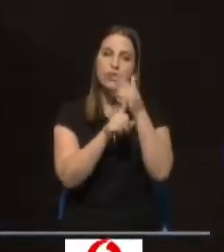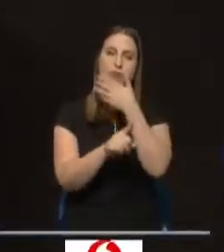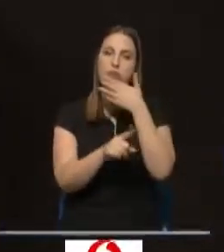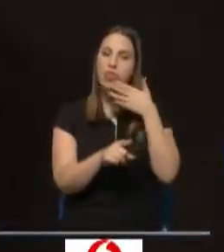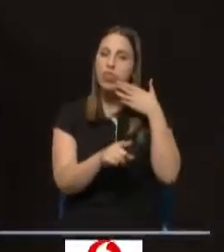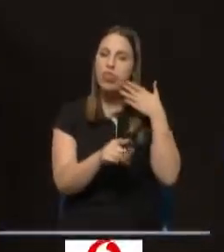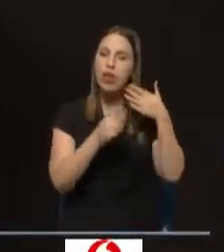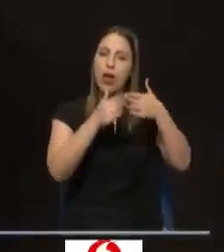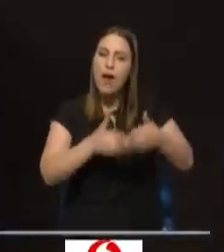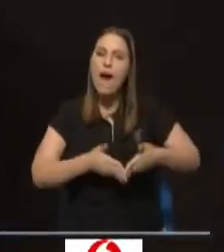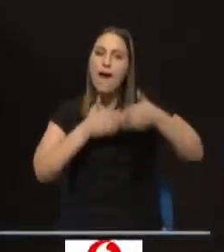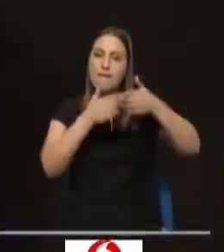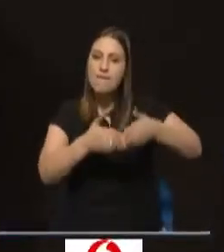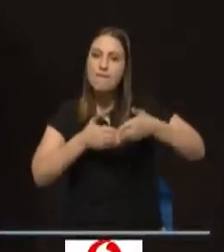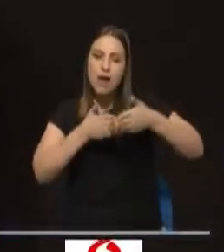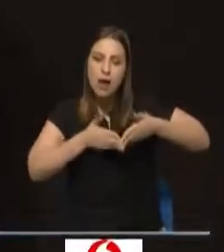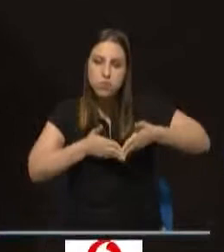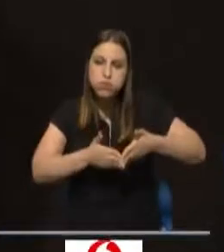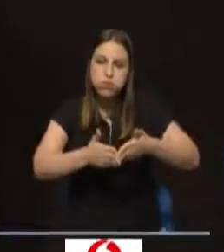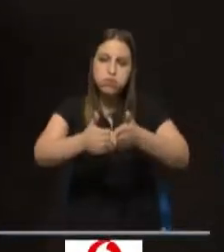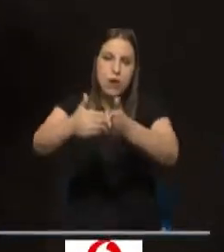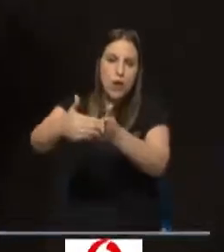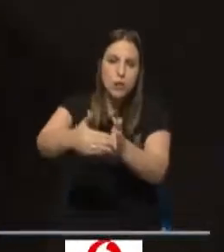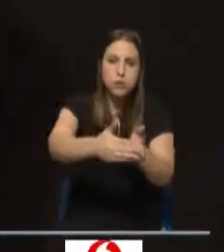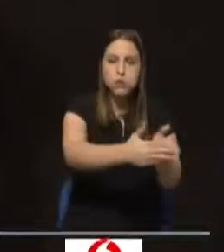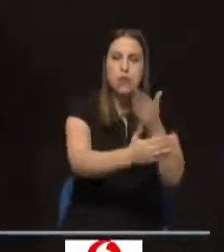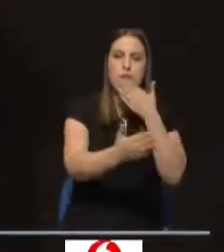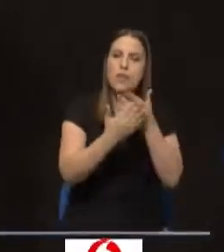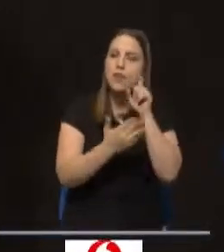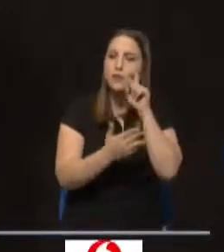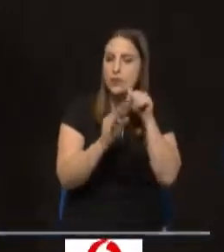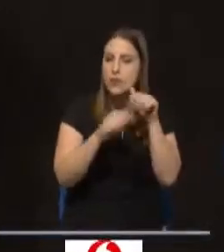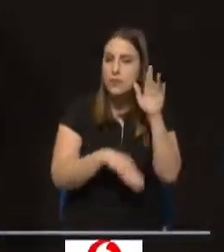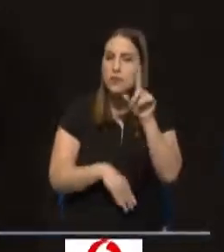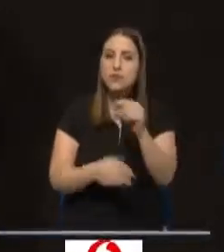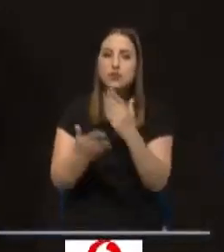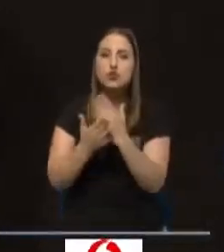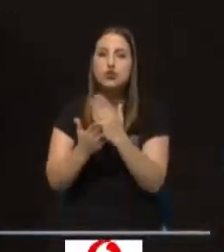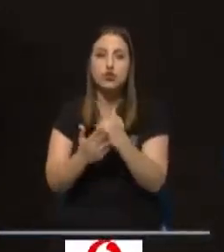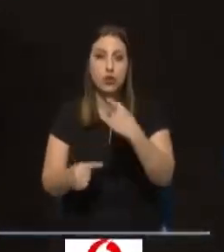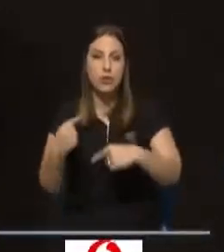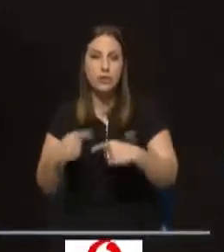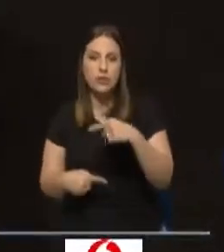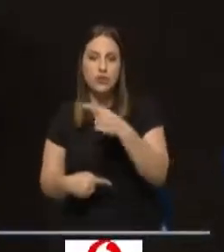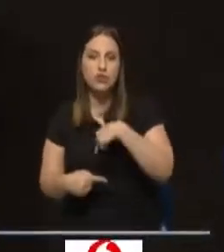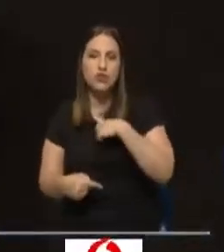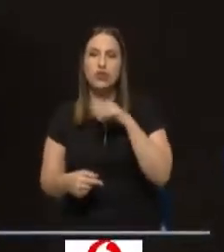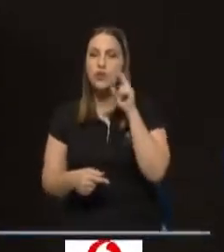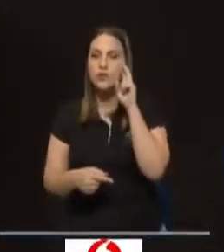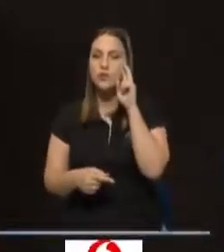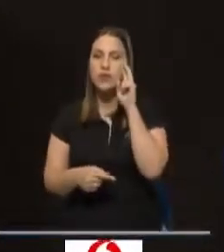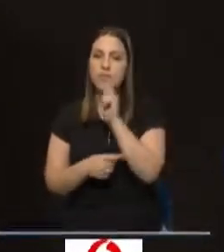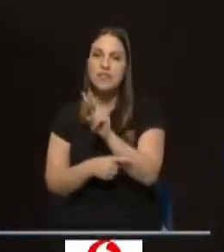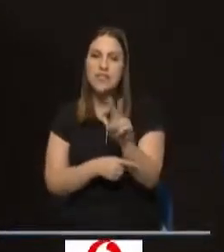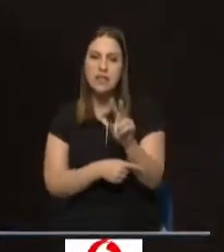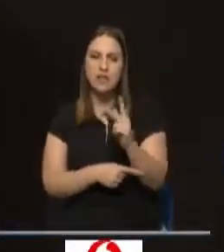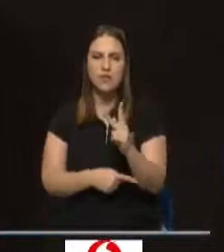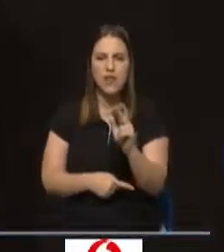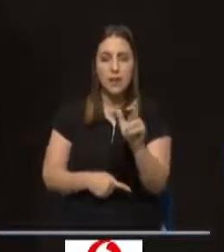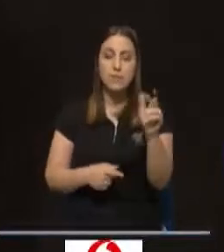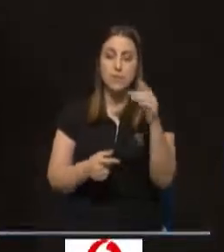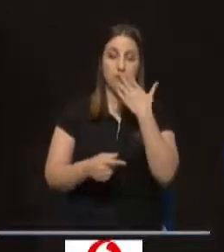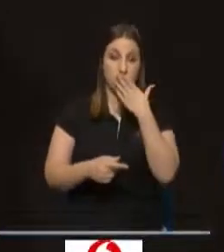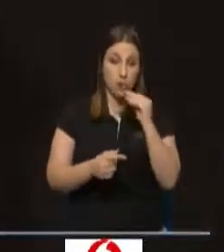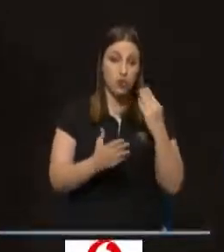drones based on 5G technology, increasing the security of the port. We made in the school of Matosinhos made a